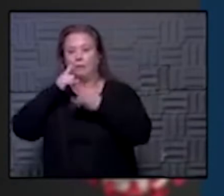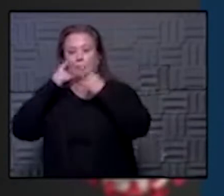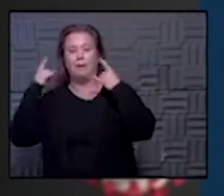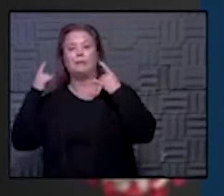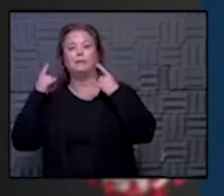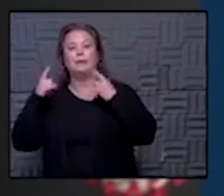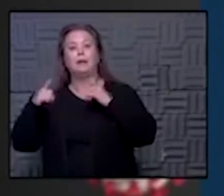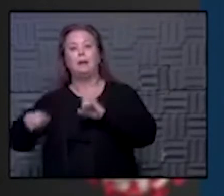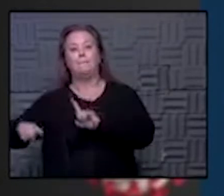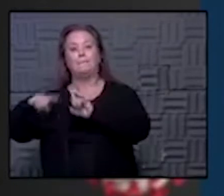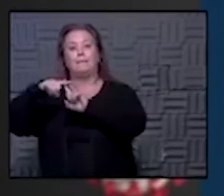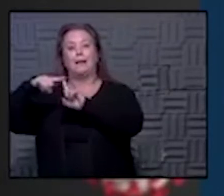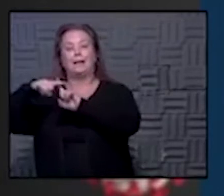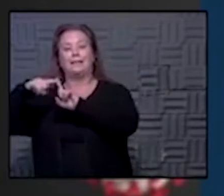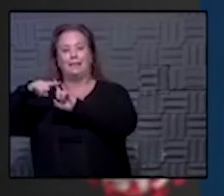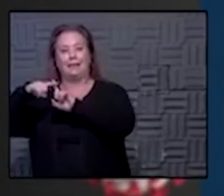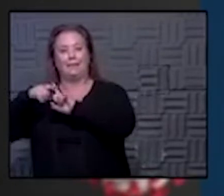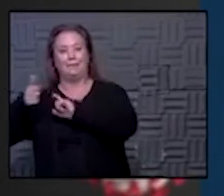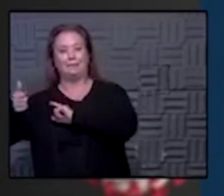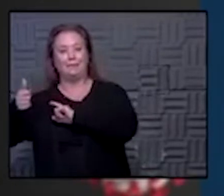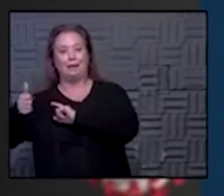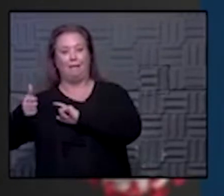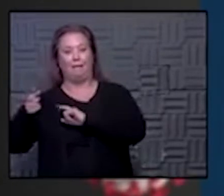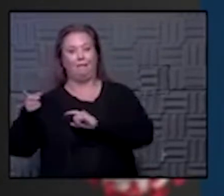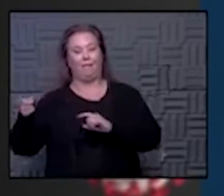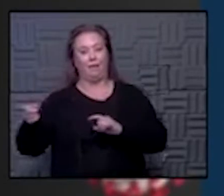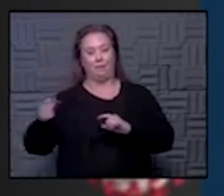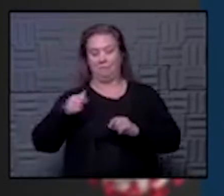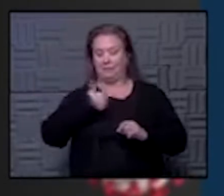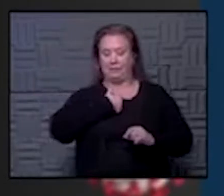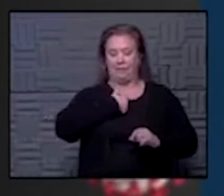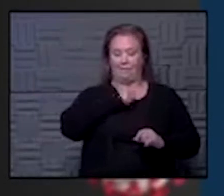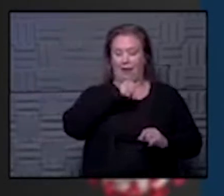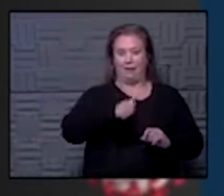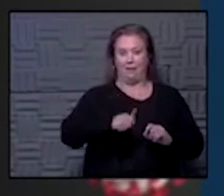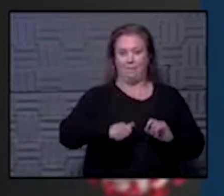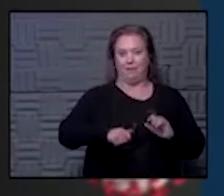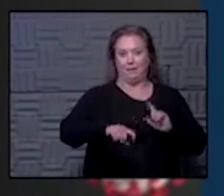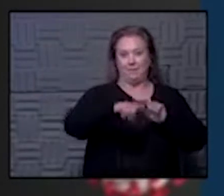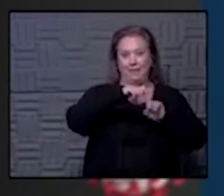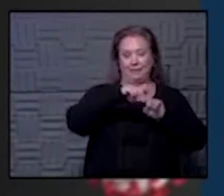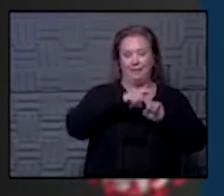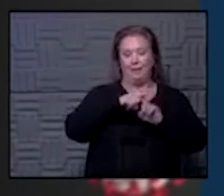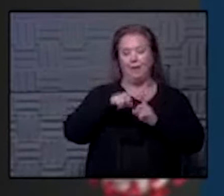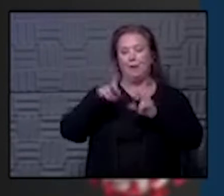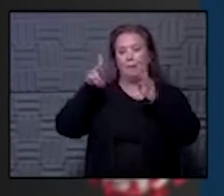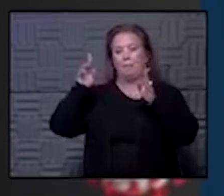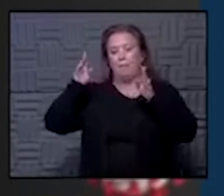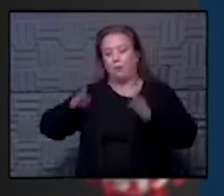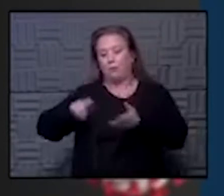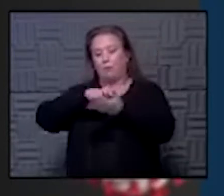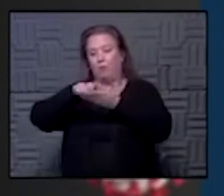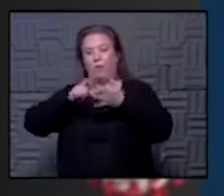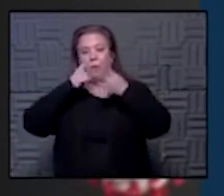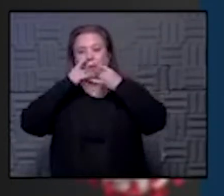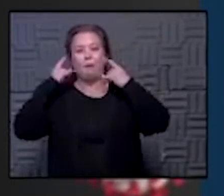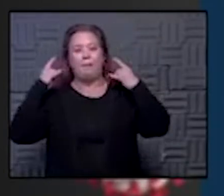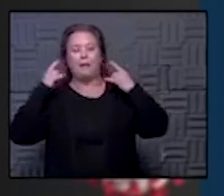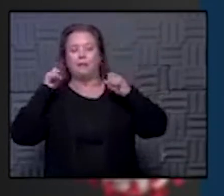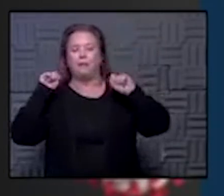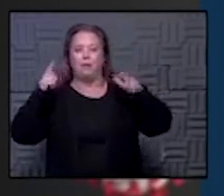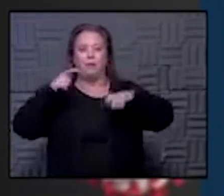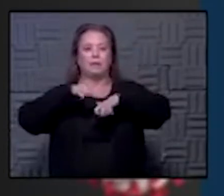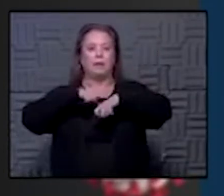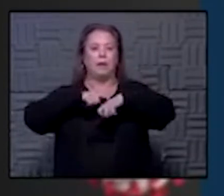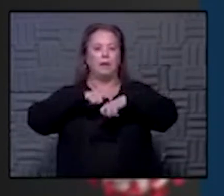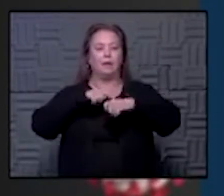days later. I have not. Is it possible that he got it there? And this person who wrote in talked about how they wore their masks faithfully